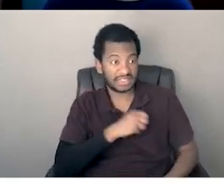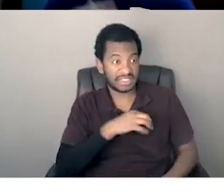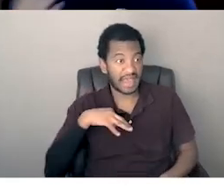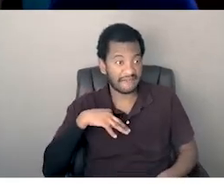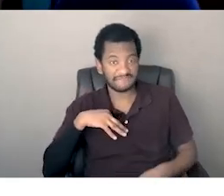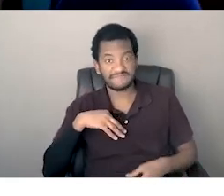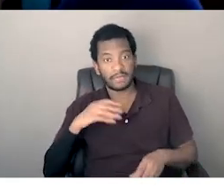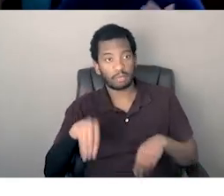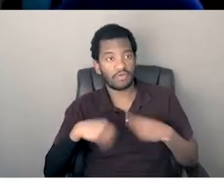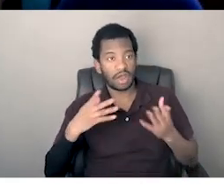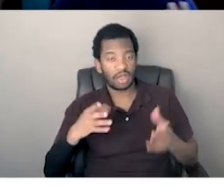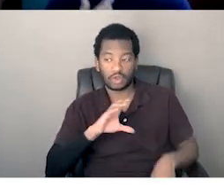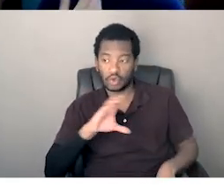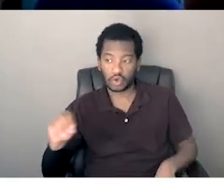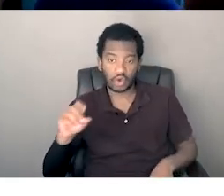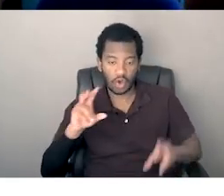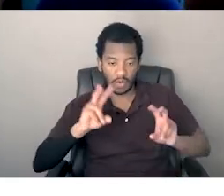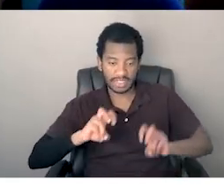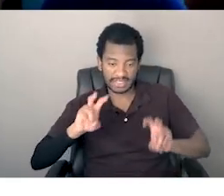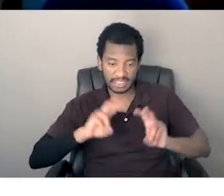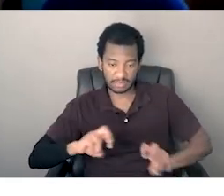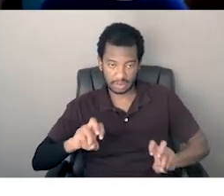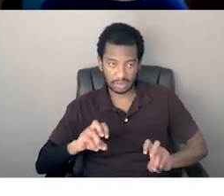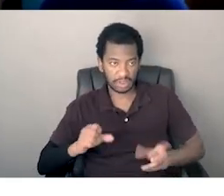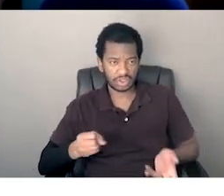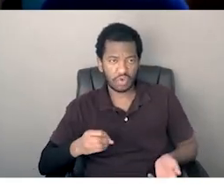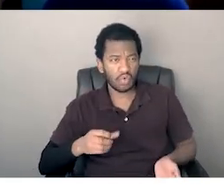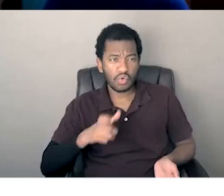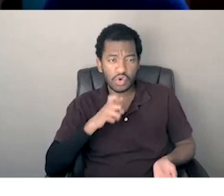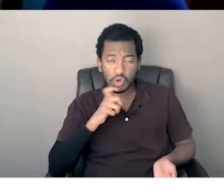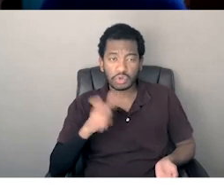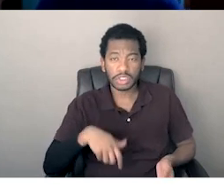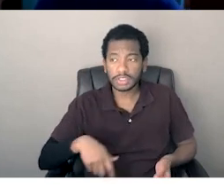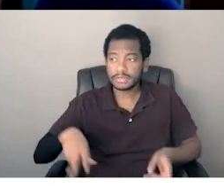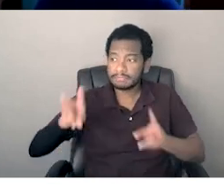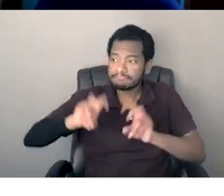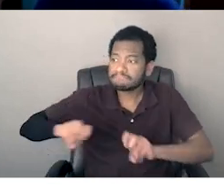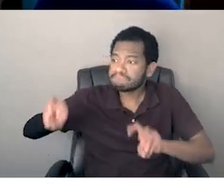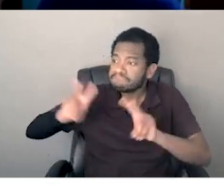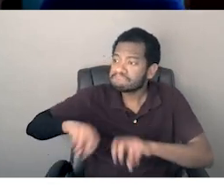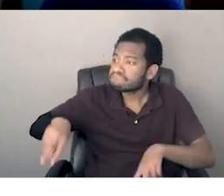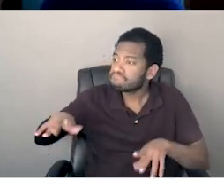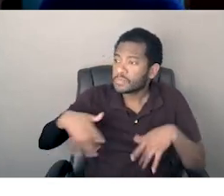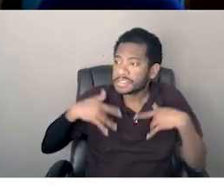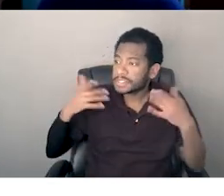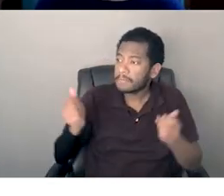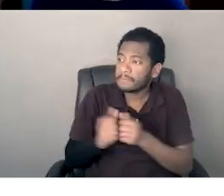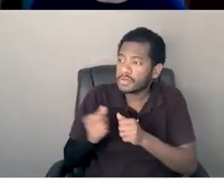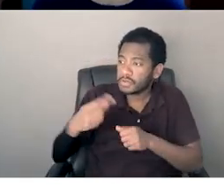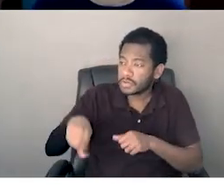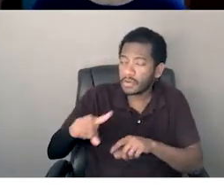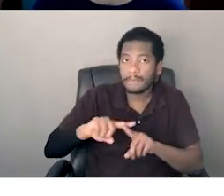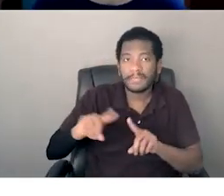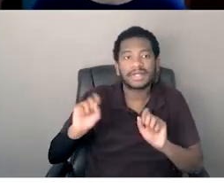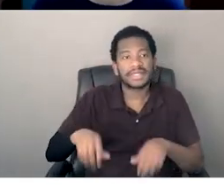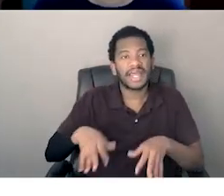than assessing someone and having assessment be something that is done to someone, staff are facilitating people through an assessment process so they